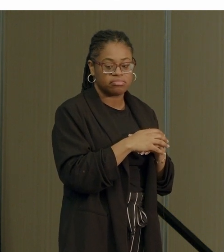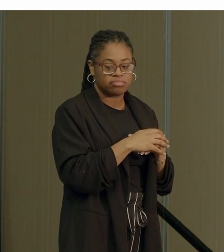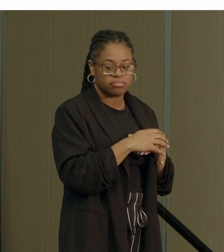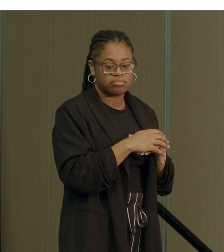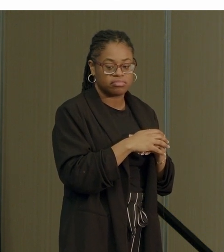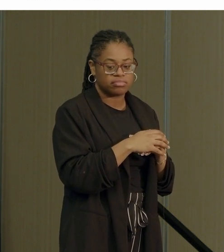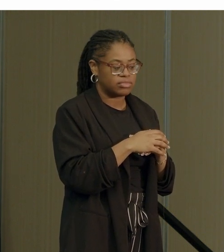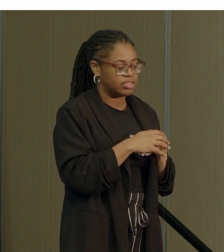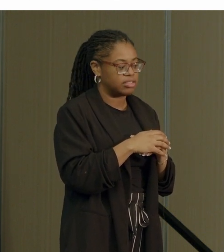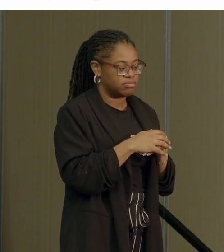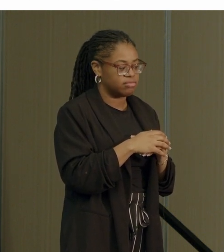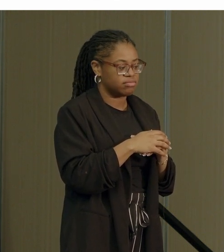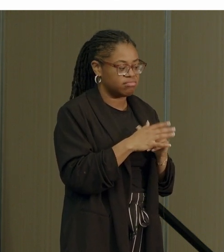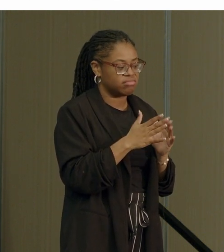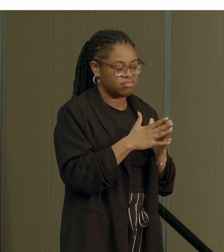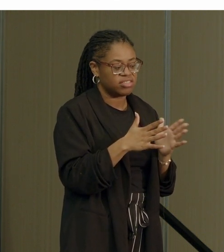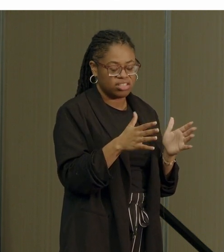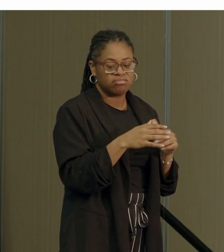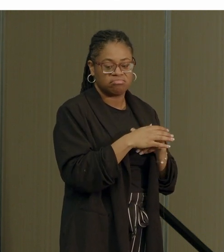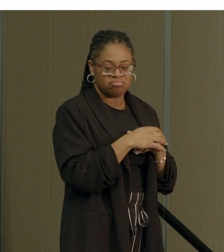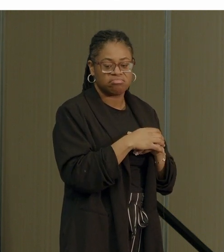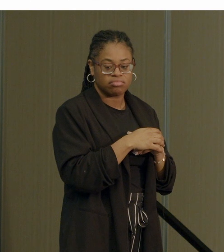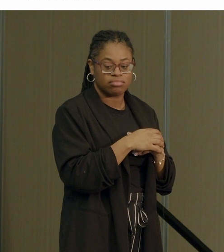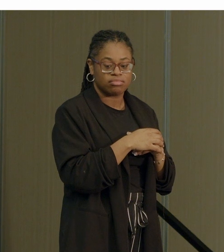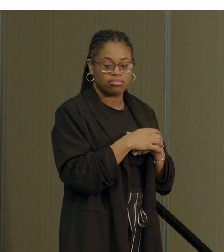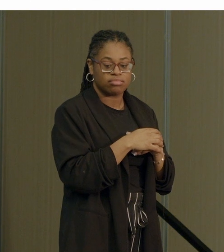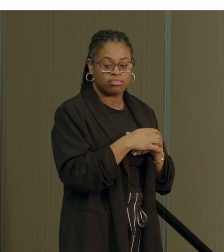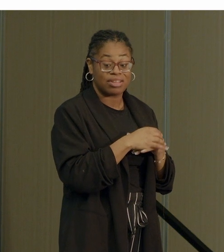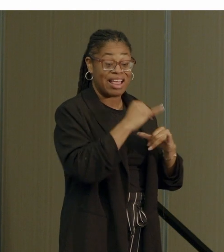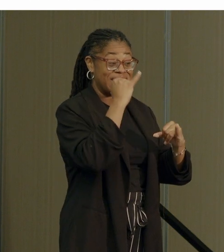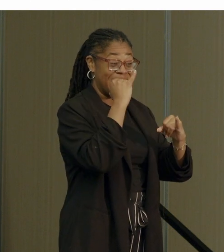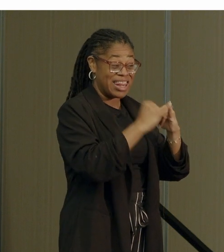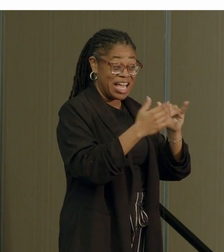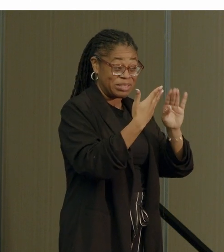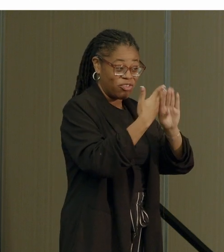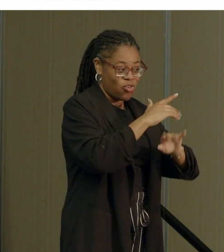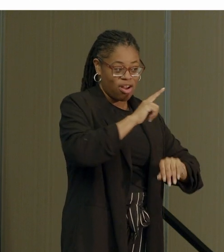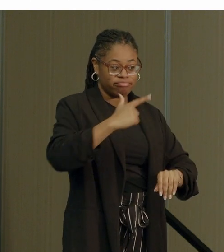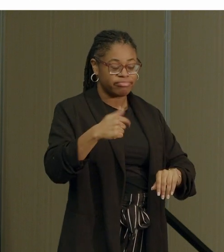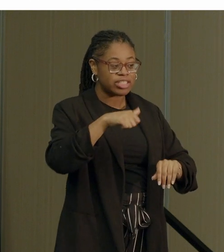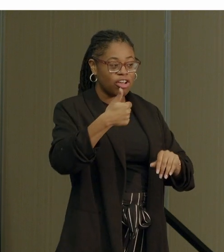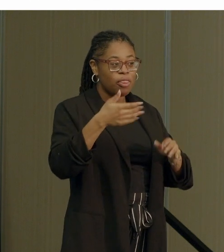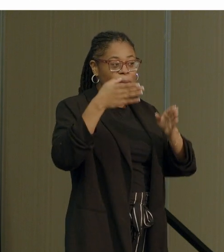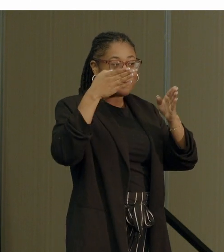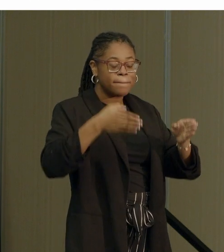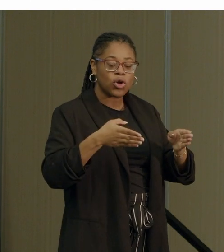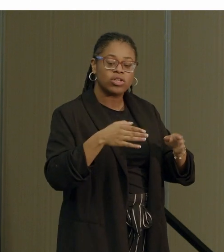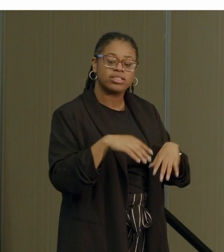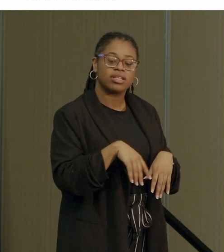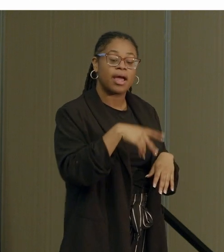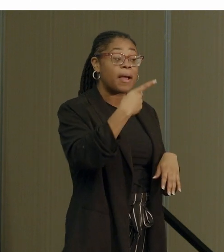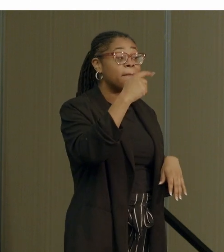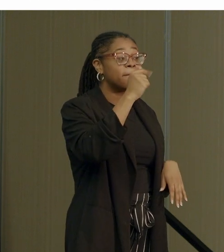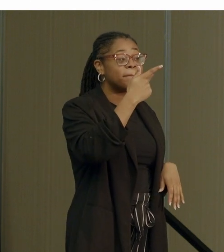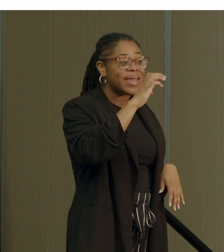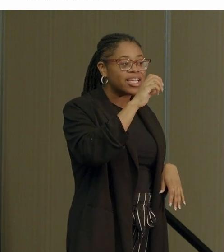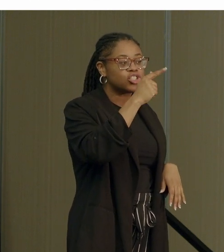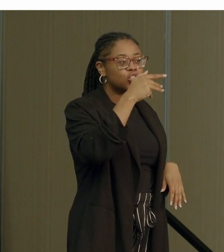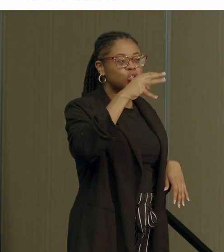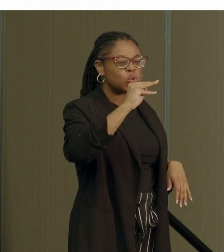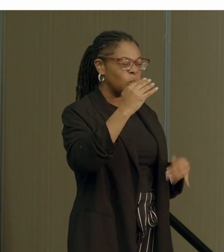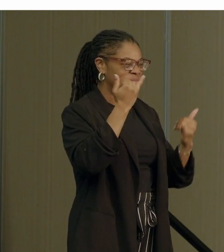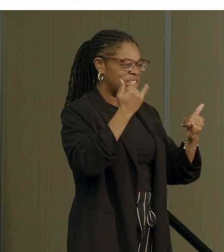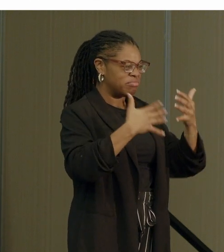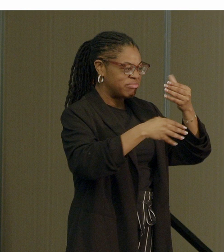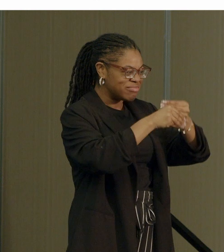I think the last update that I want to give here on Chrome before I turn it over is page zoom. This is a feature that's been in the making for